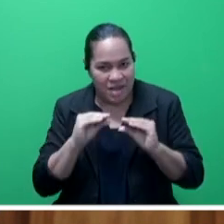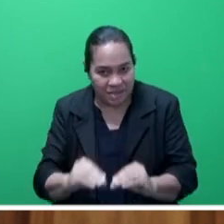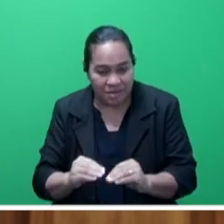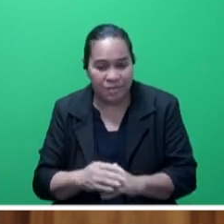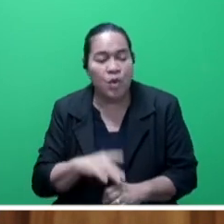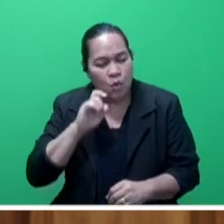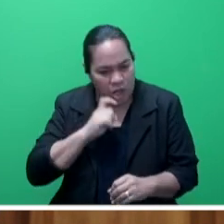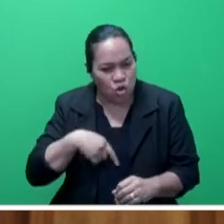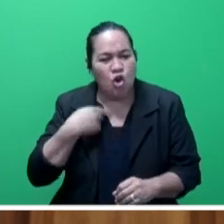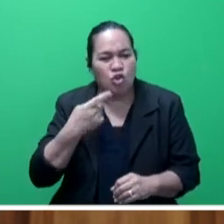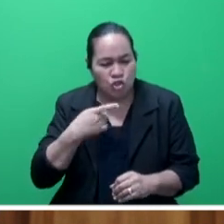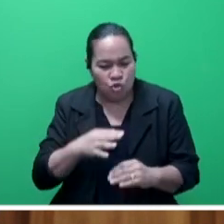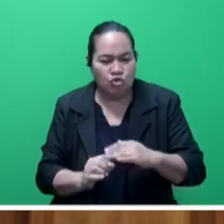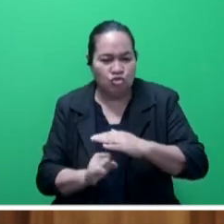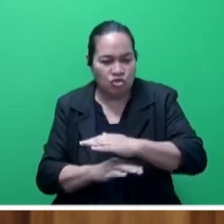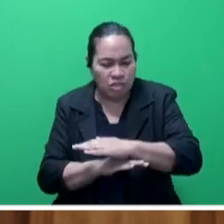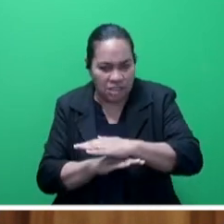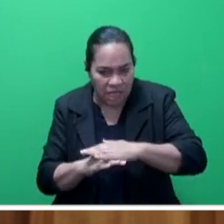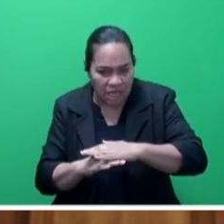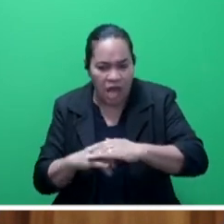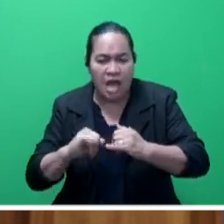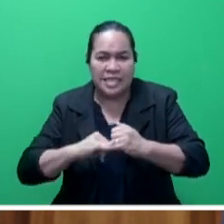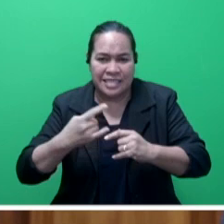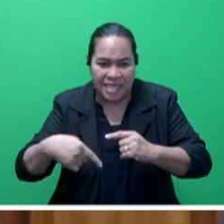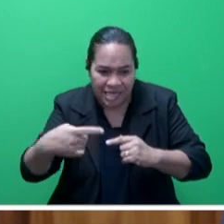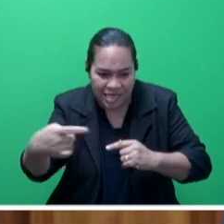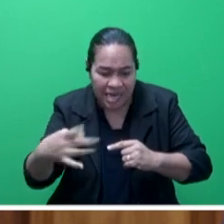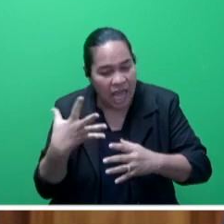continues the stable, the consistent, and